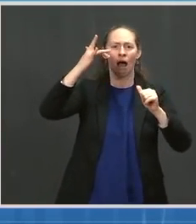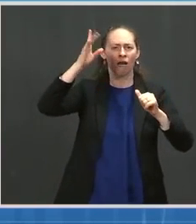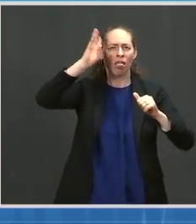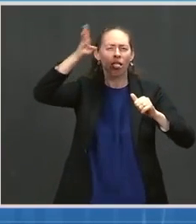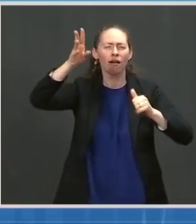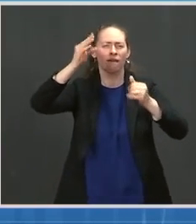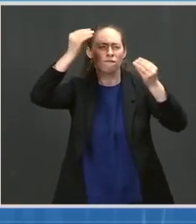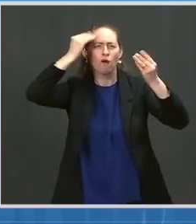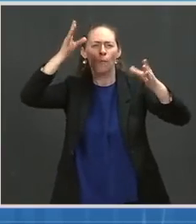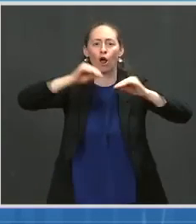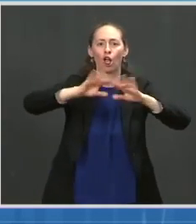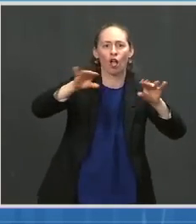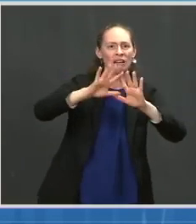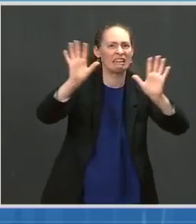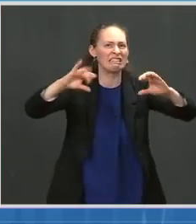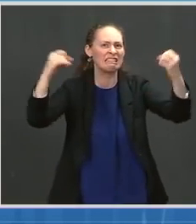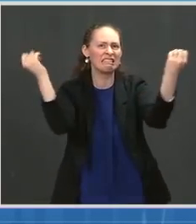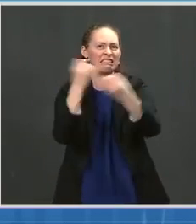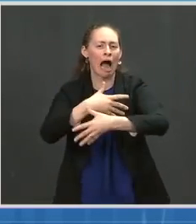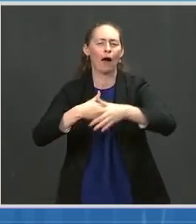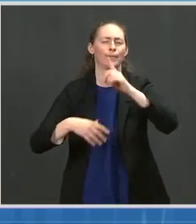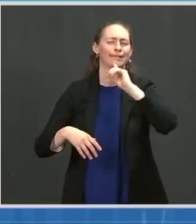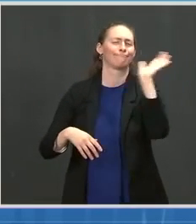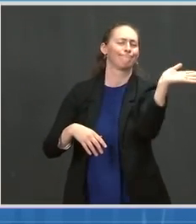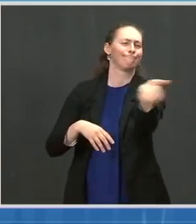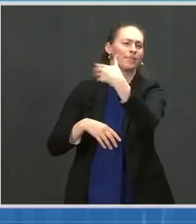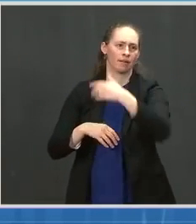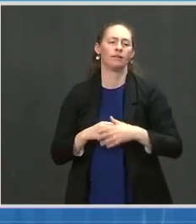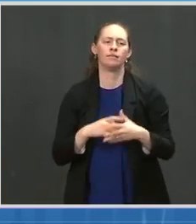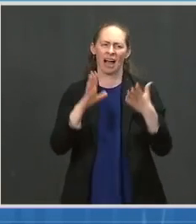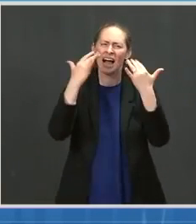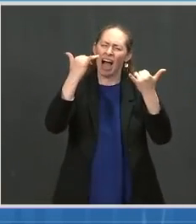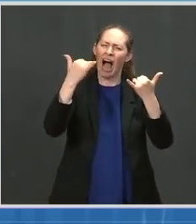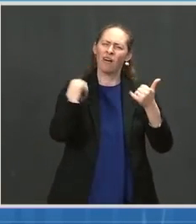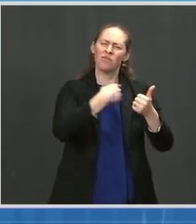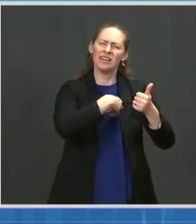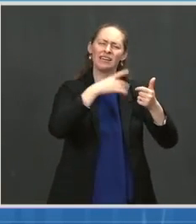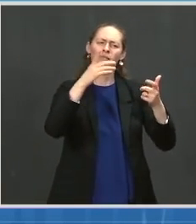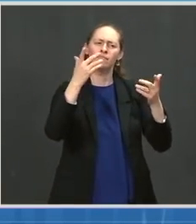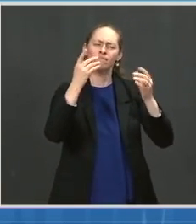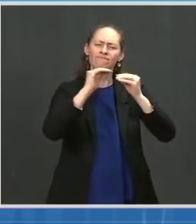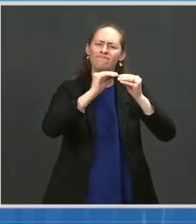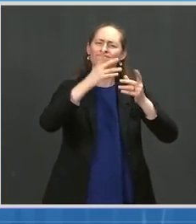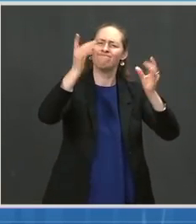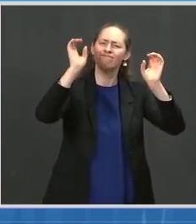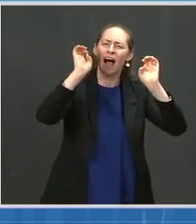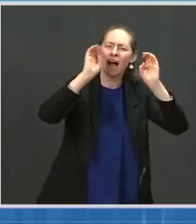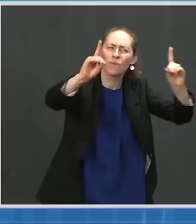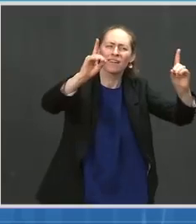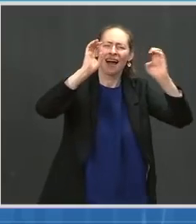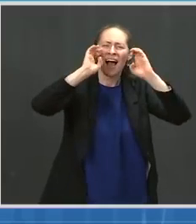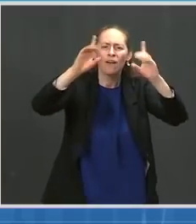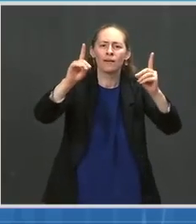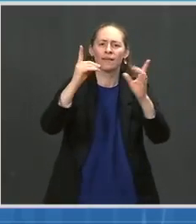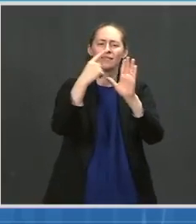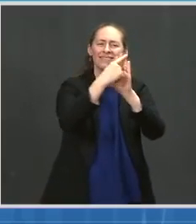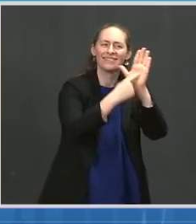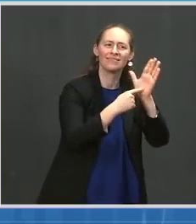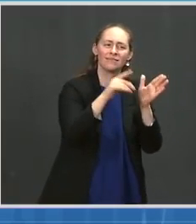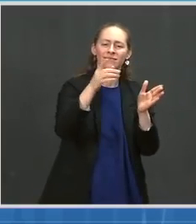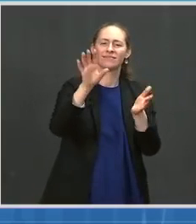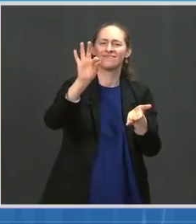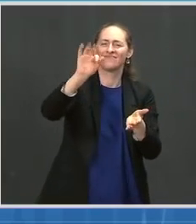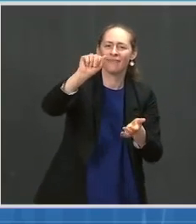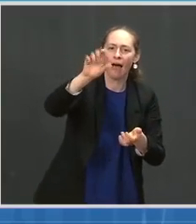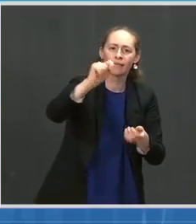spread. That is why we are working hard to give people the facts about COVID-19 through a variety of channels, the most important of